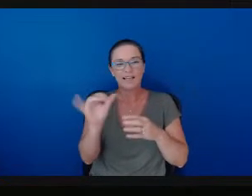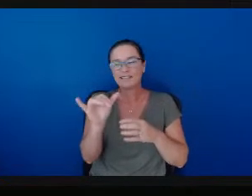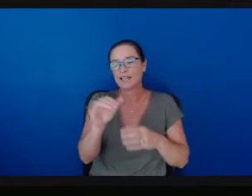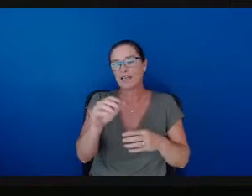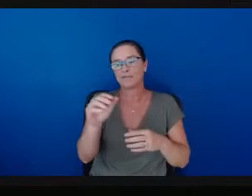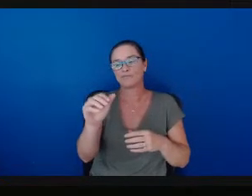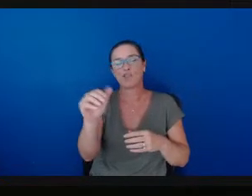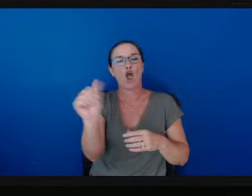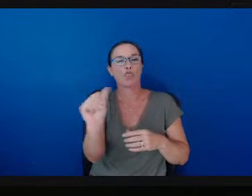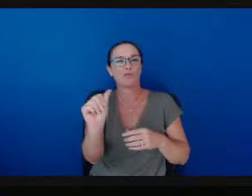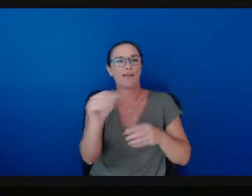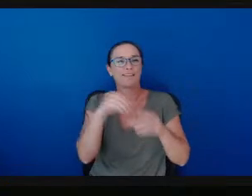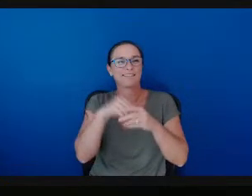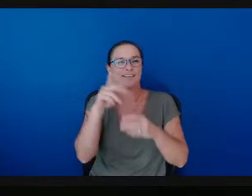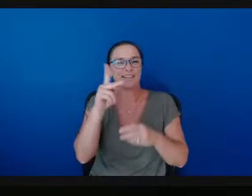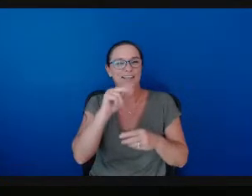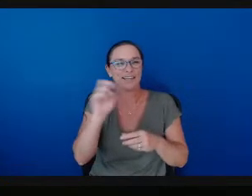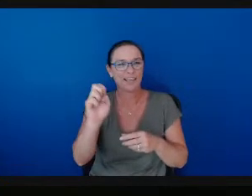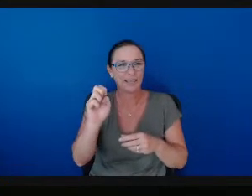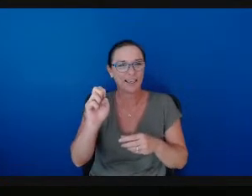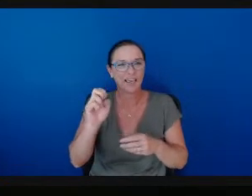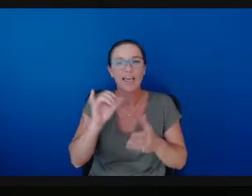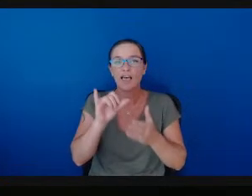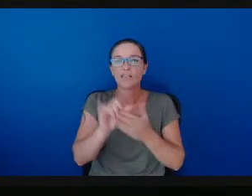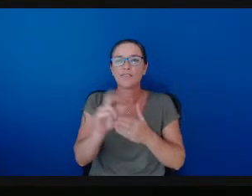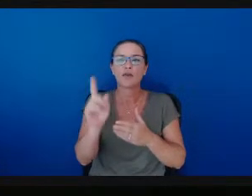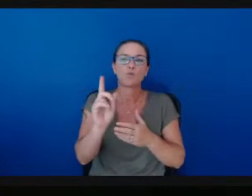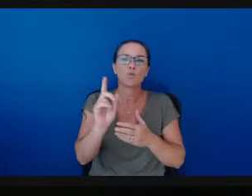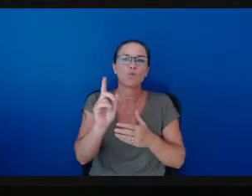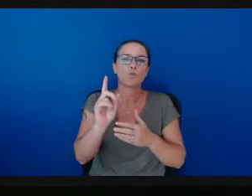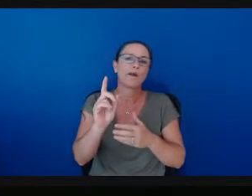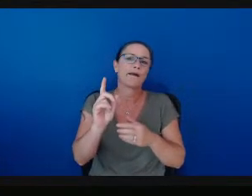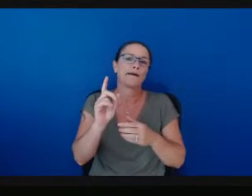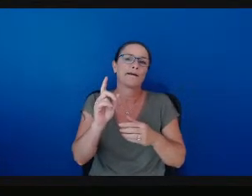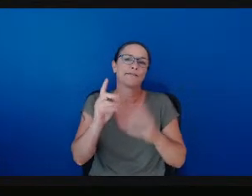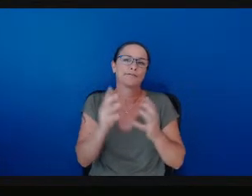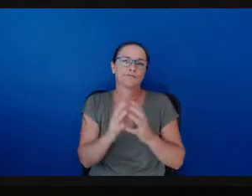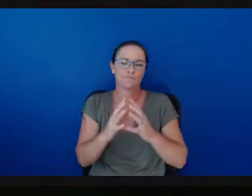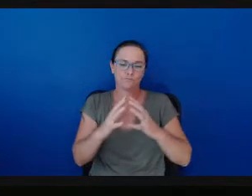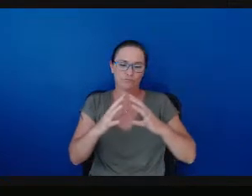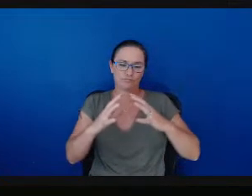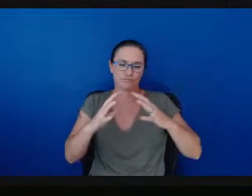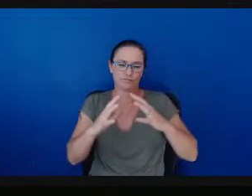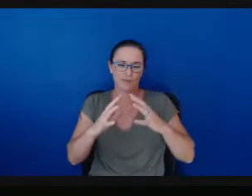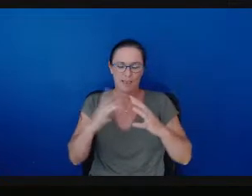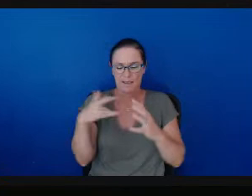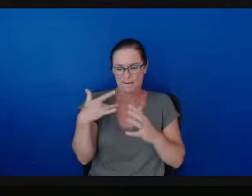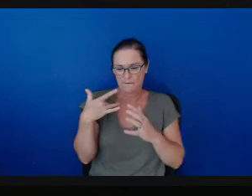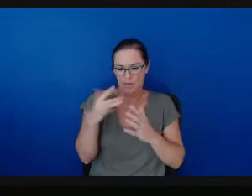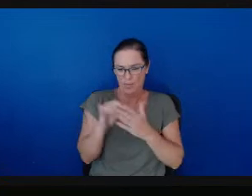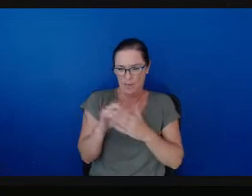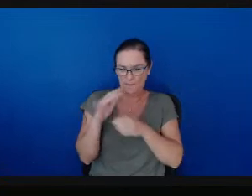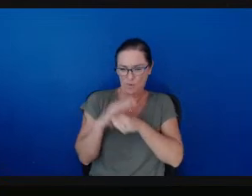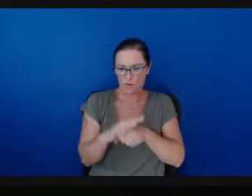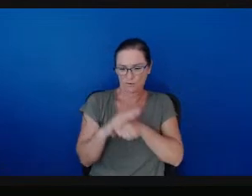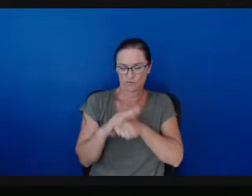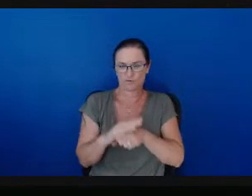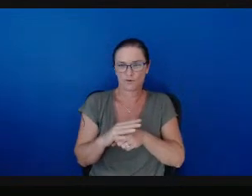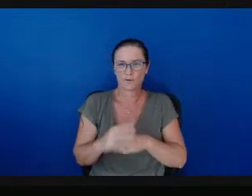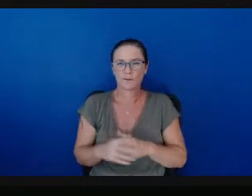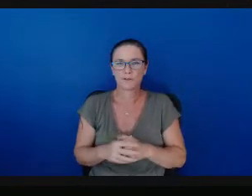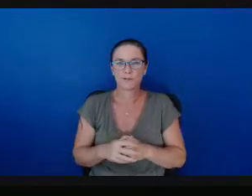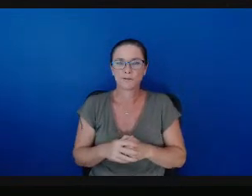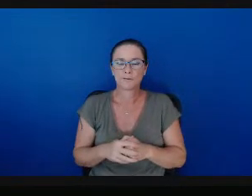It's the spot where the volcano feels it when things are pushing and pressurizing and it's under stress.